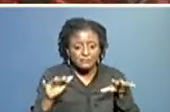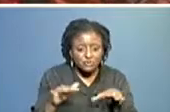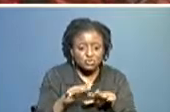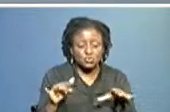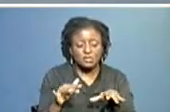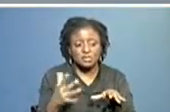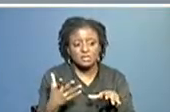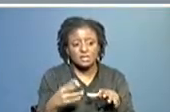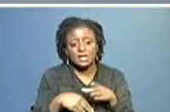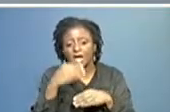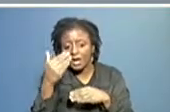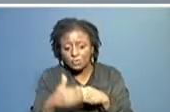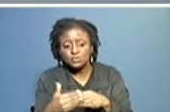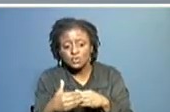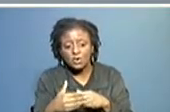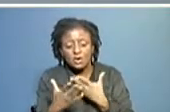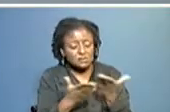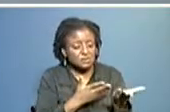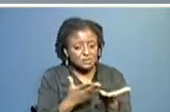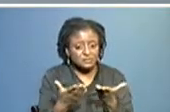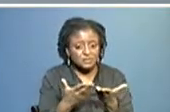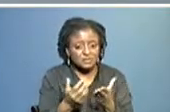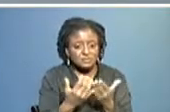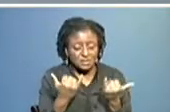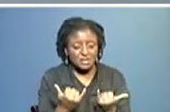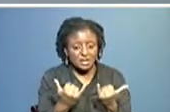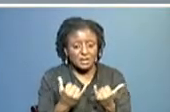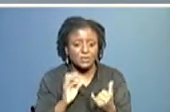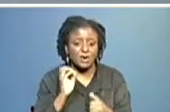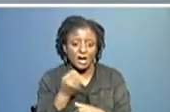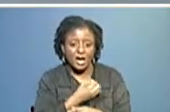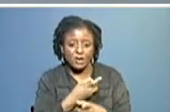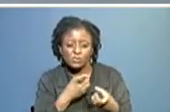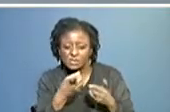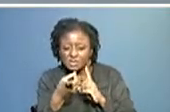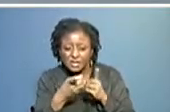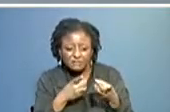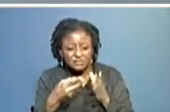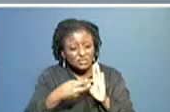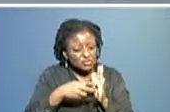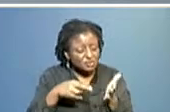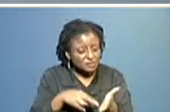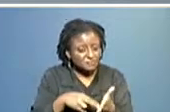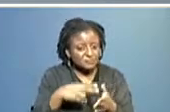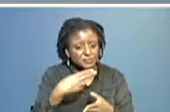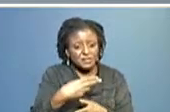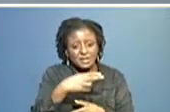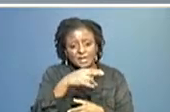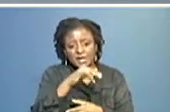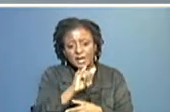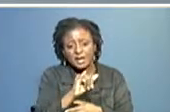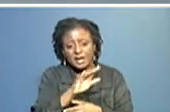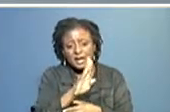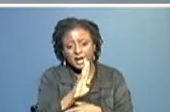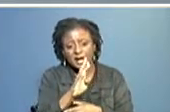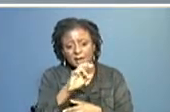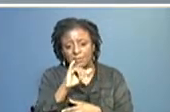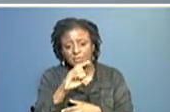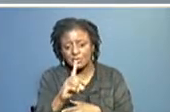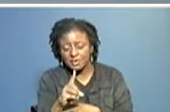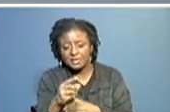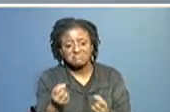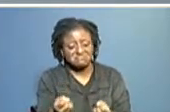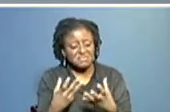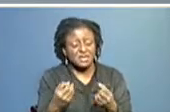religious community. The church at this time, our definition of hybrid is multifaceted. Yes, there are those that are